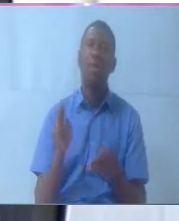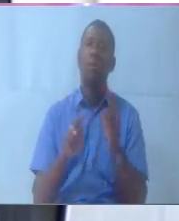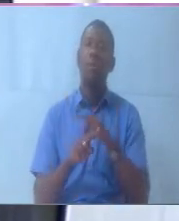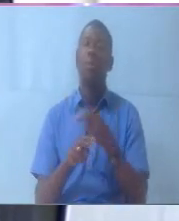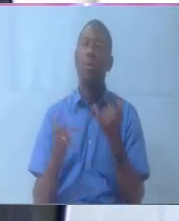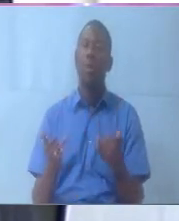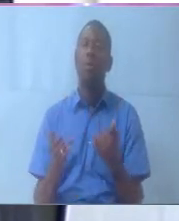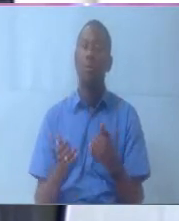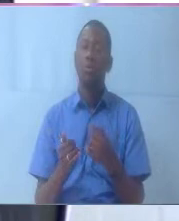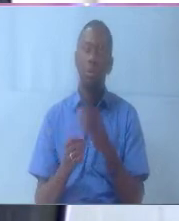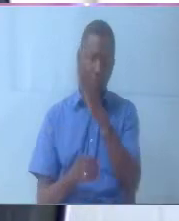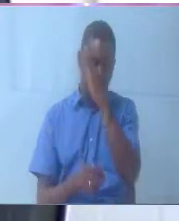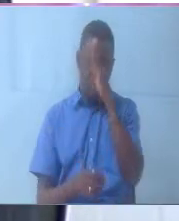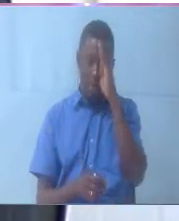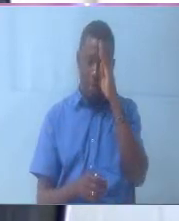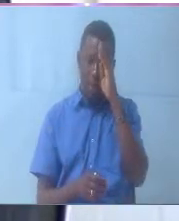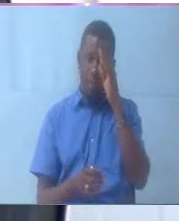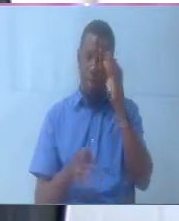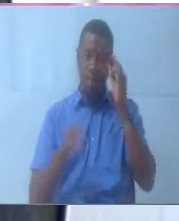Court. And